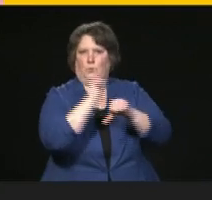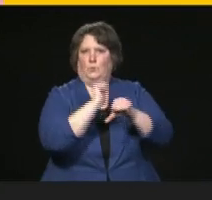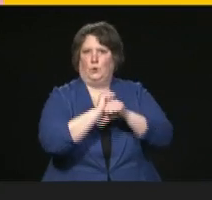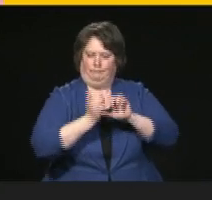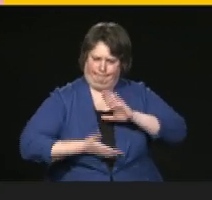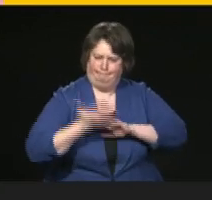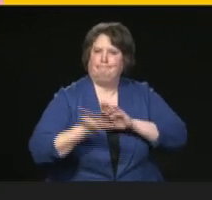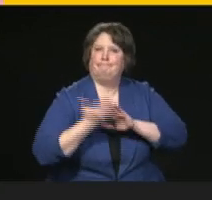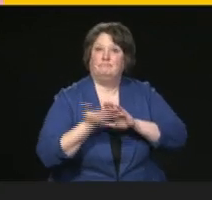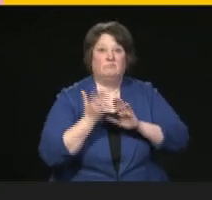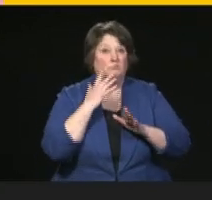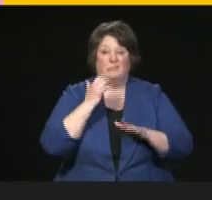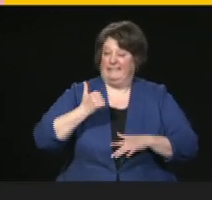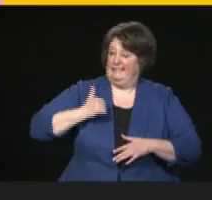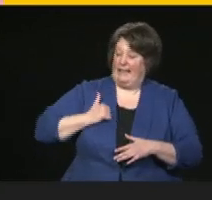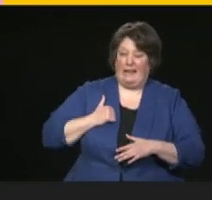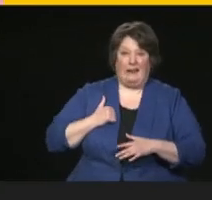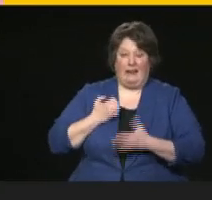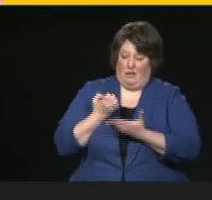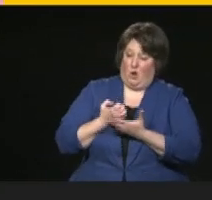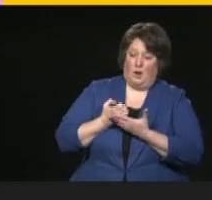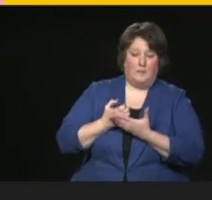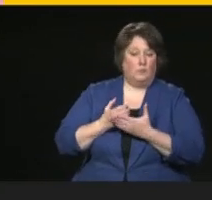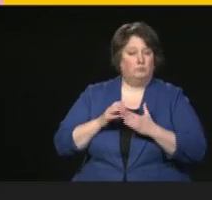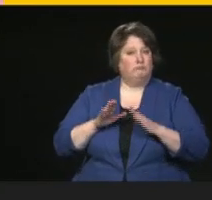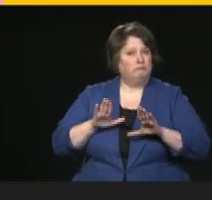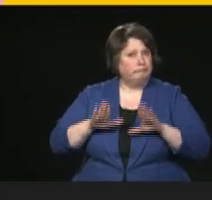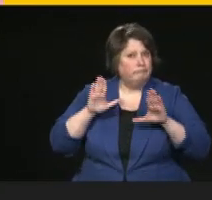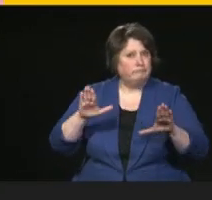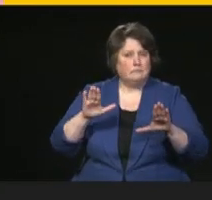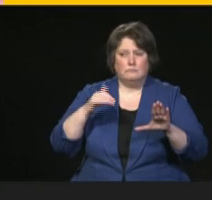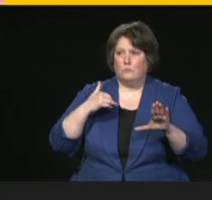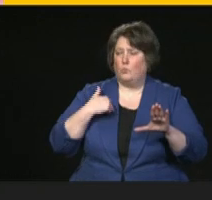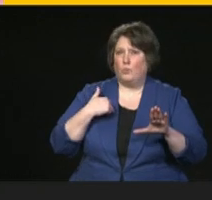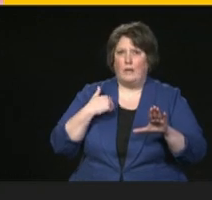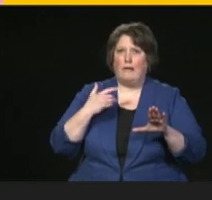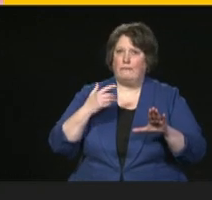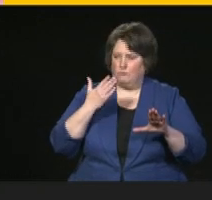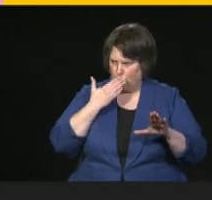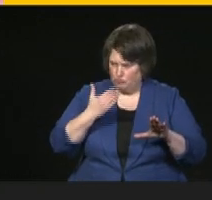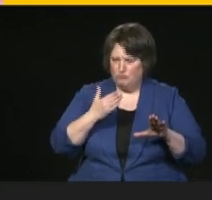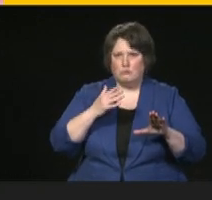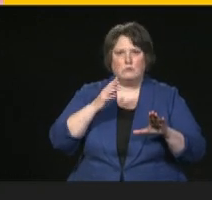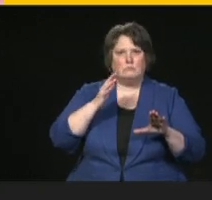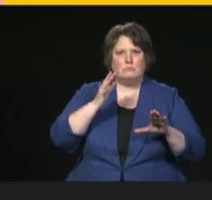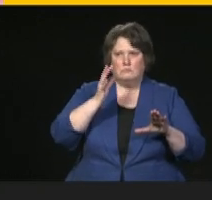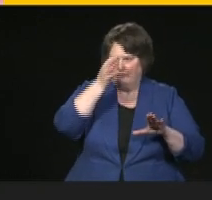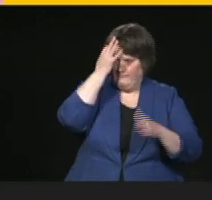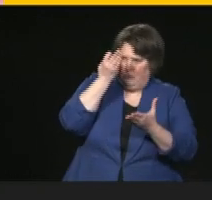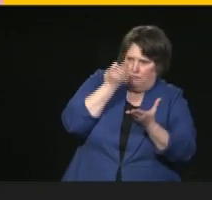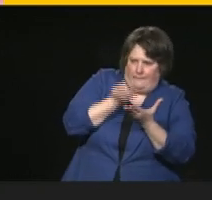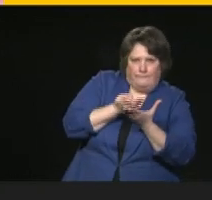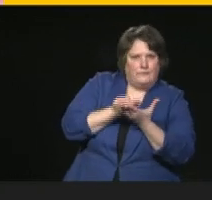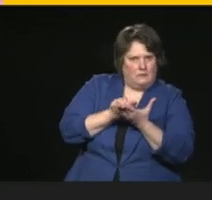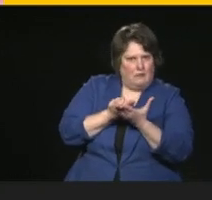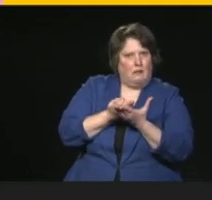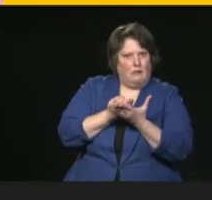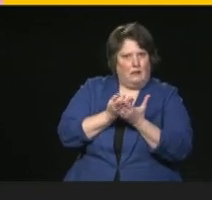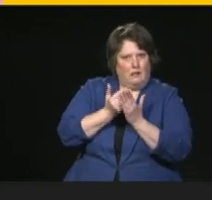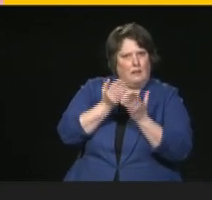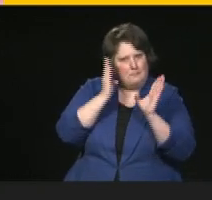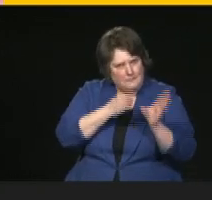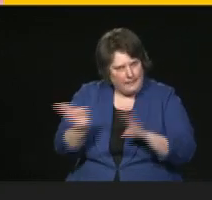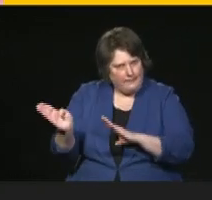very strong federal fiscal position going into this crisis, and we are going to use that position to be